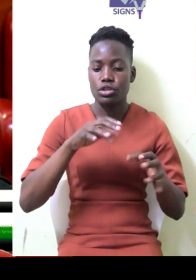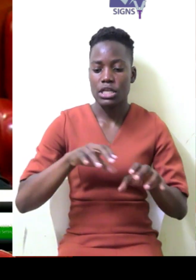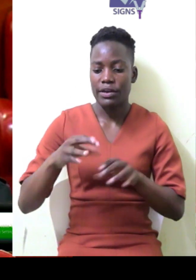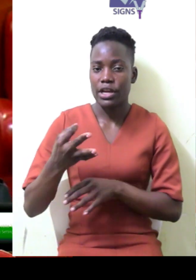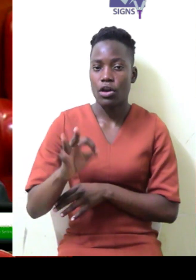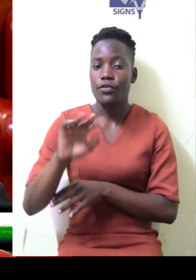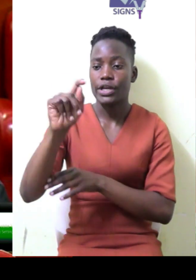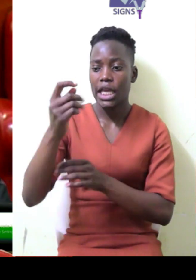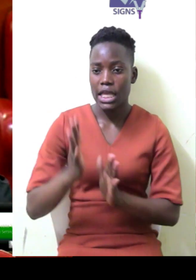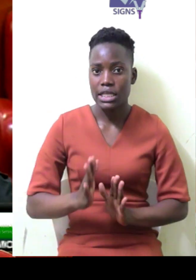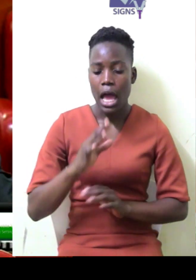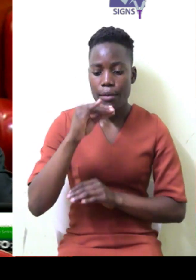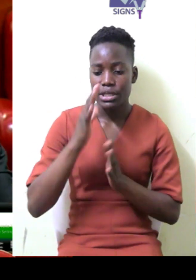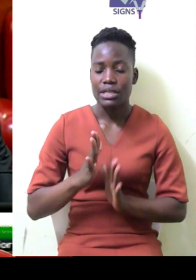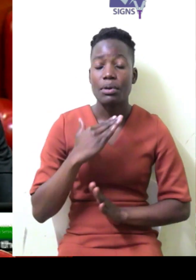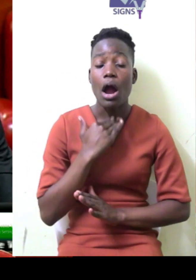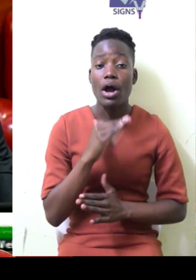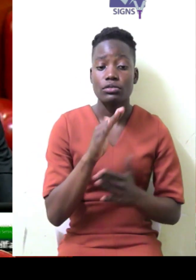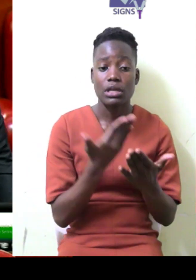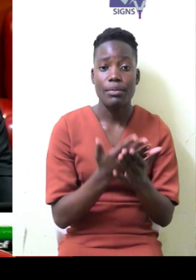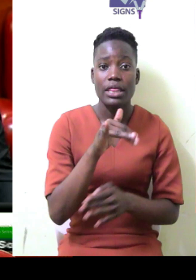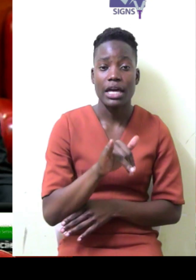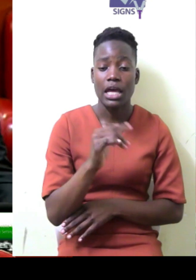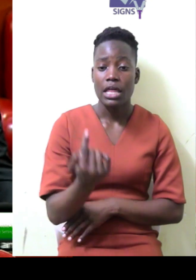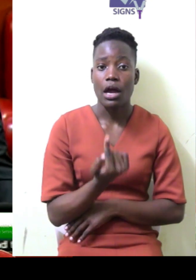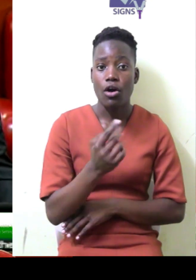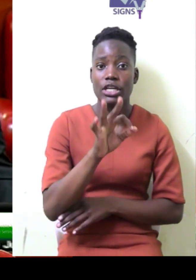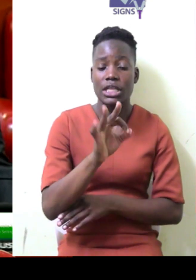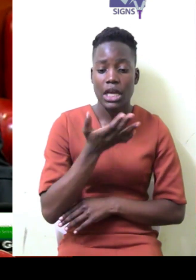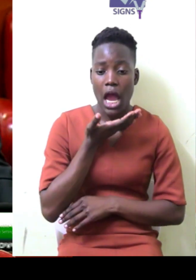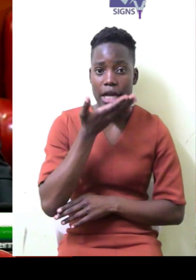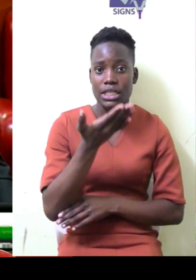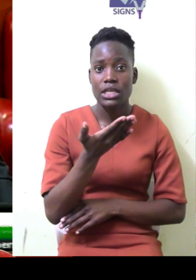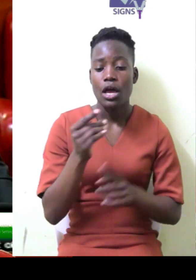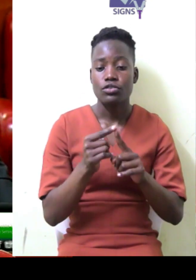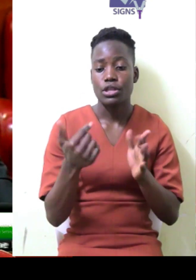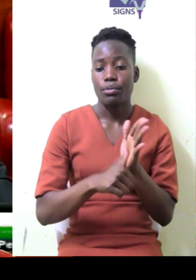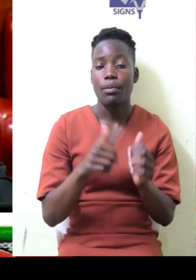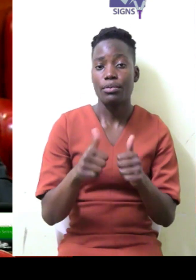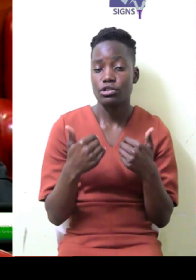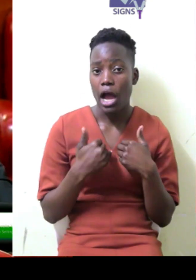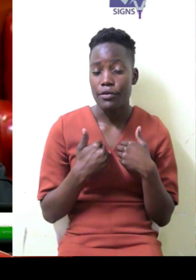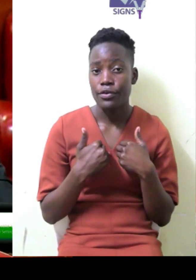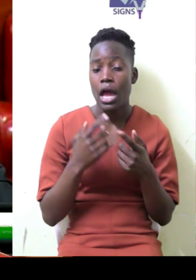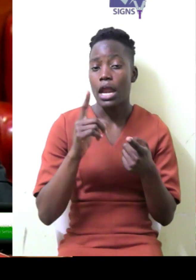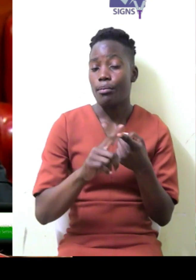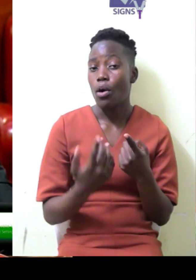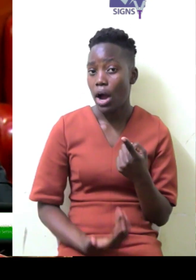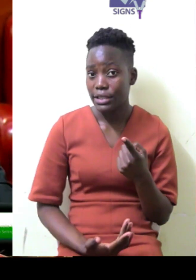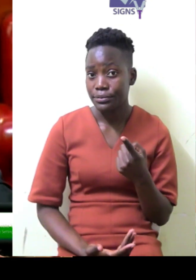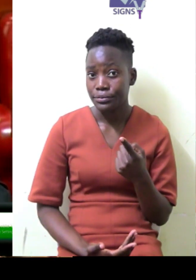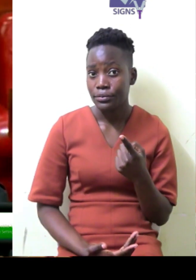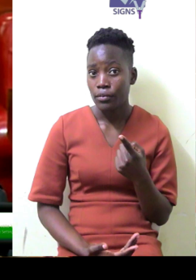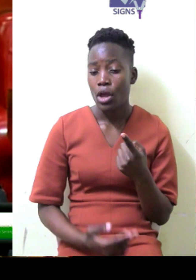Mr. Speaker, I wish to submit that there are only three answers to the problems we have right now. One,